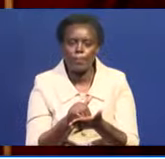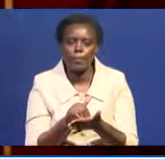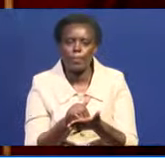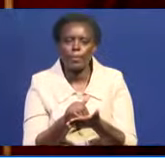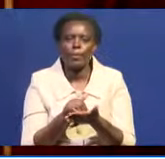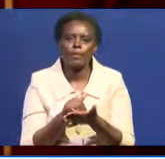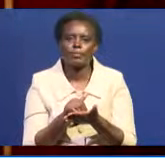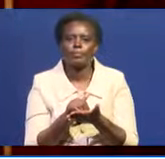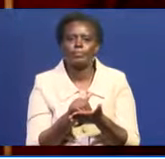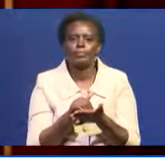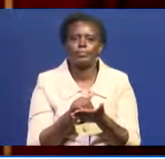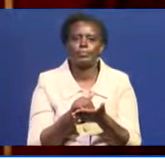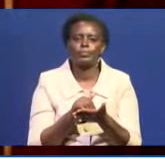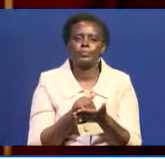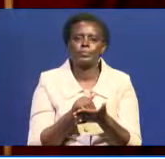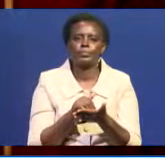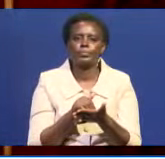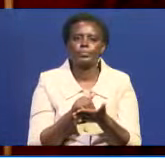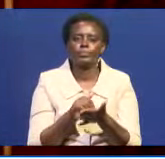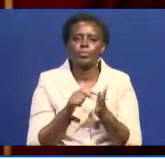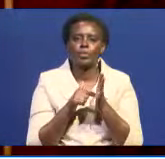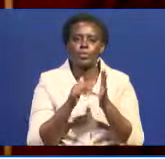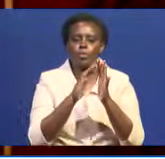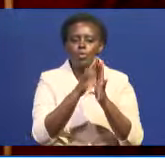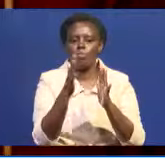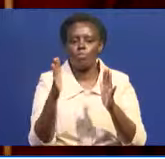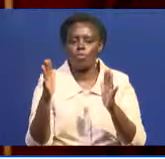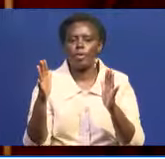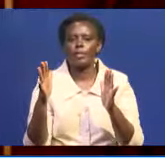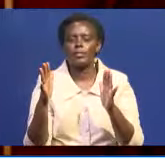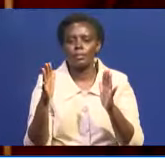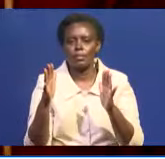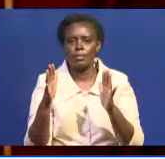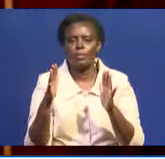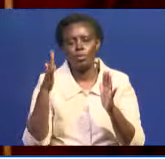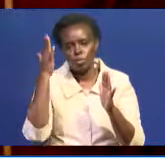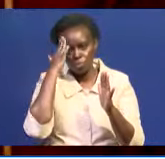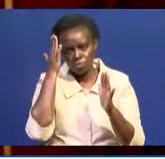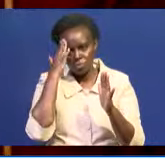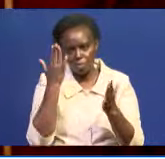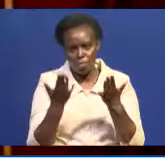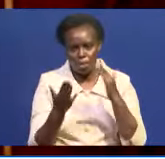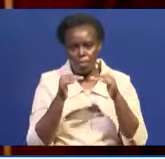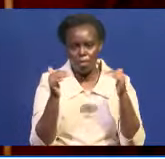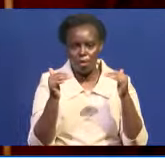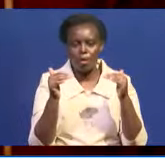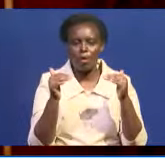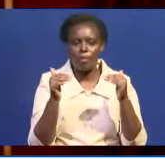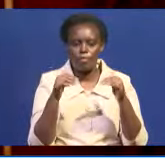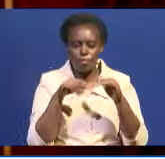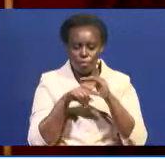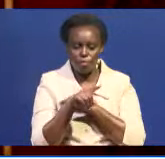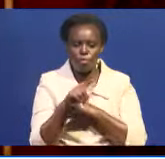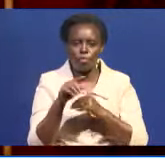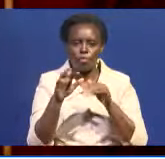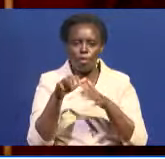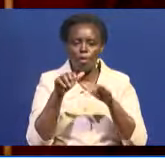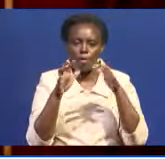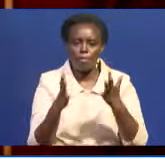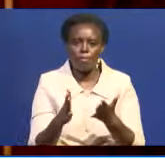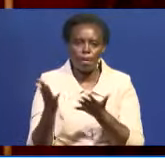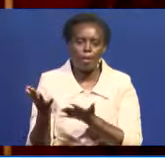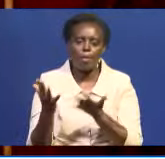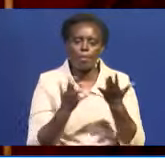not limited to, cover forest cover marking to determine the probable level of encroachment by coffee farmers,